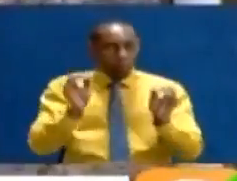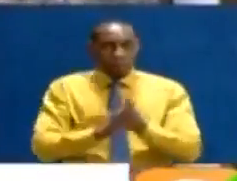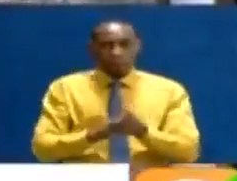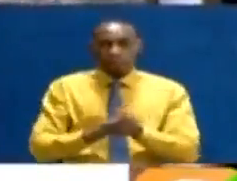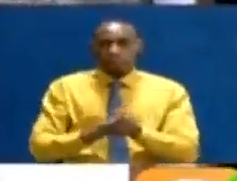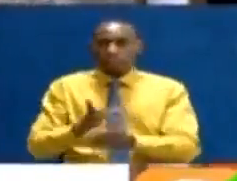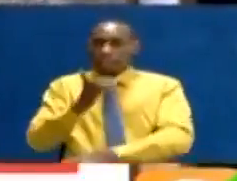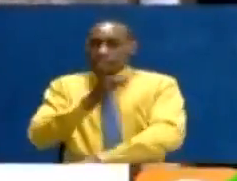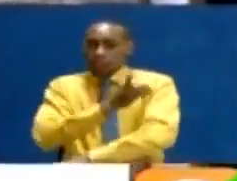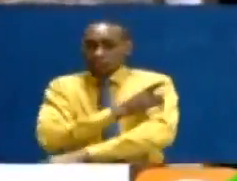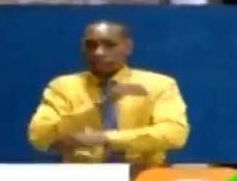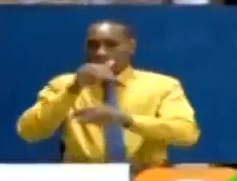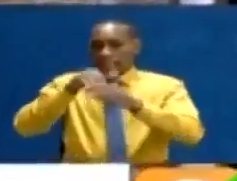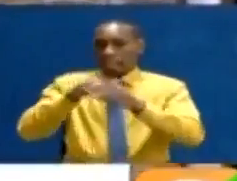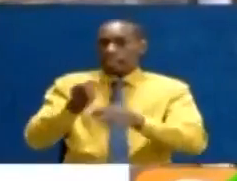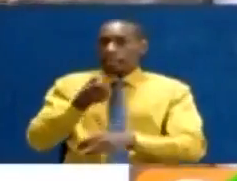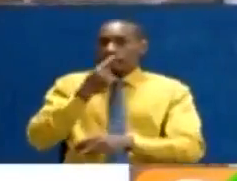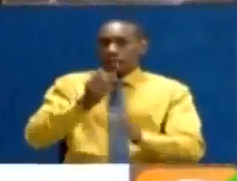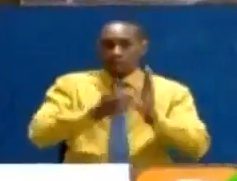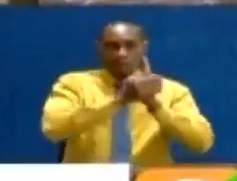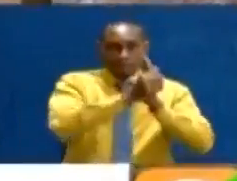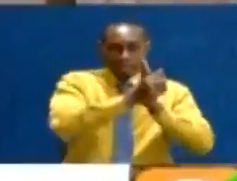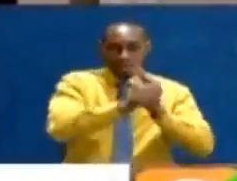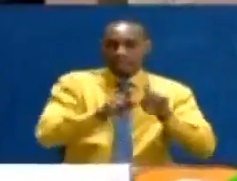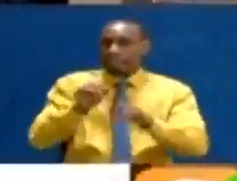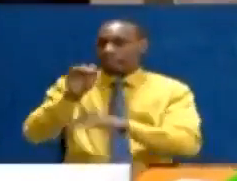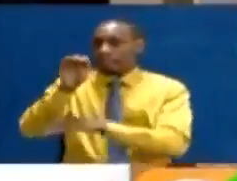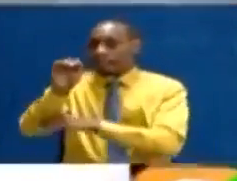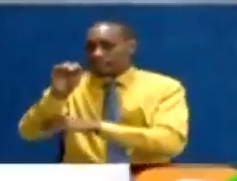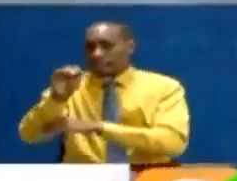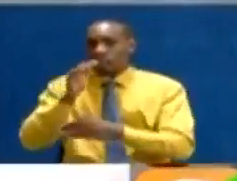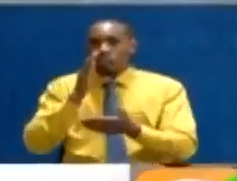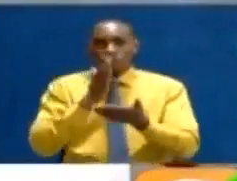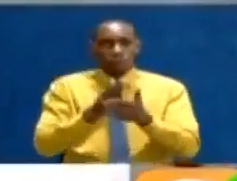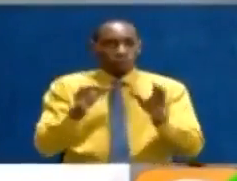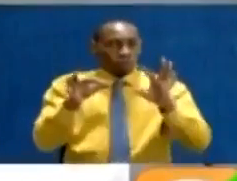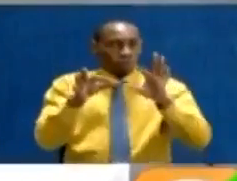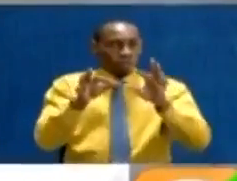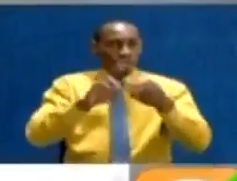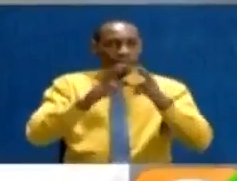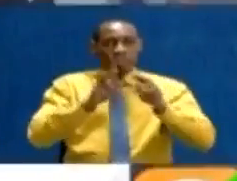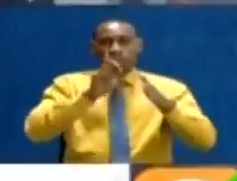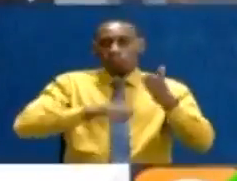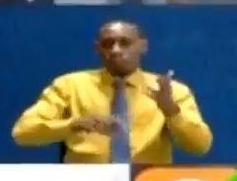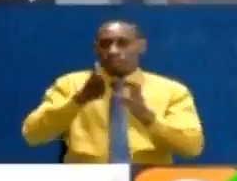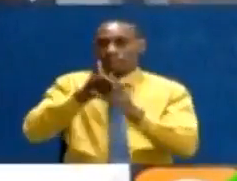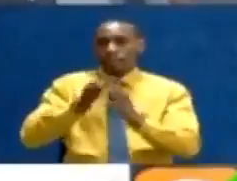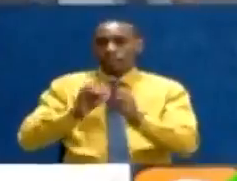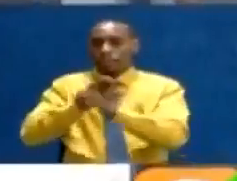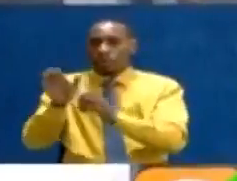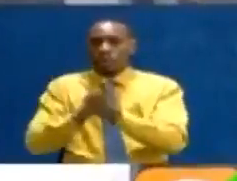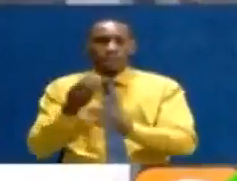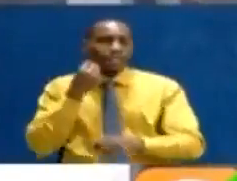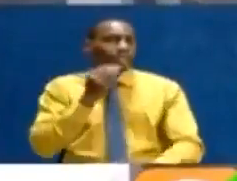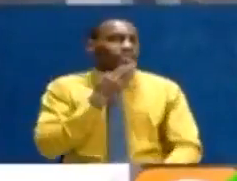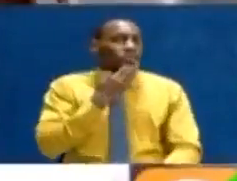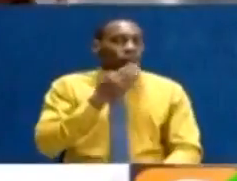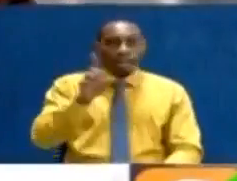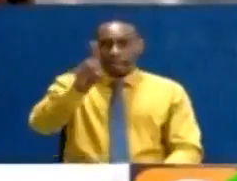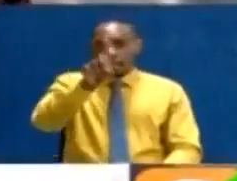Dr. Yubrin Mora is an internal medicine physician. We ask her, what is the link between COVID-19 and